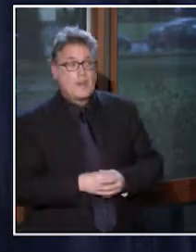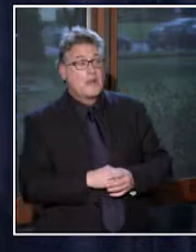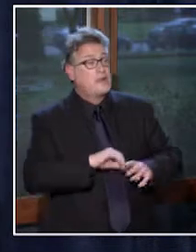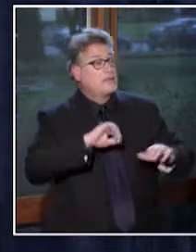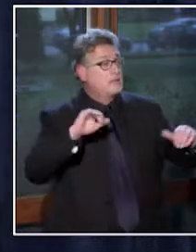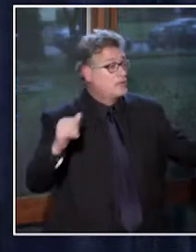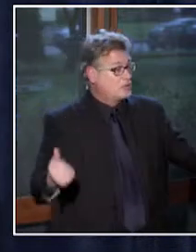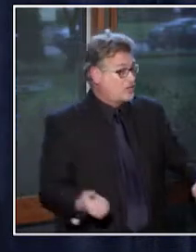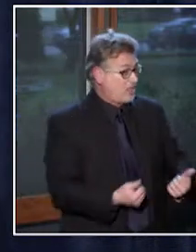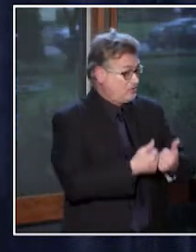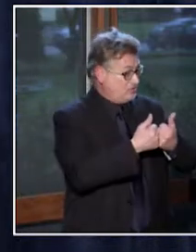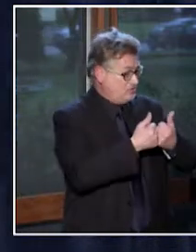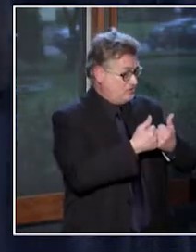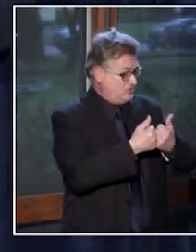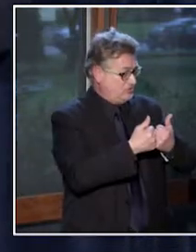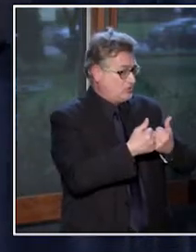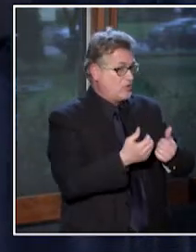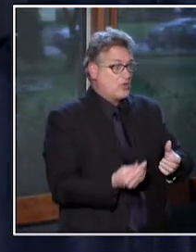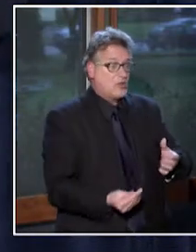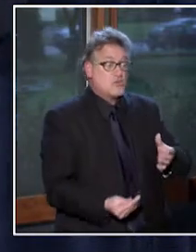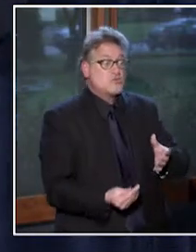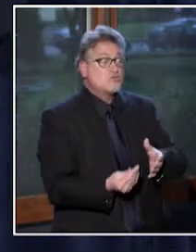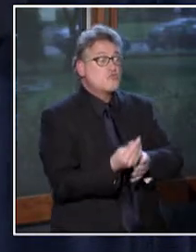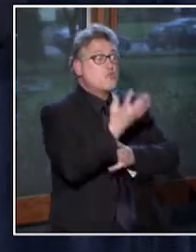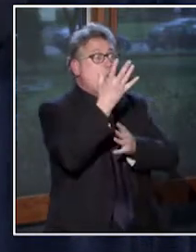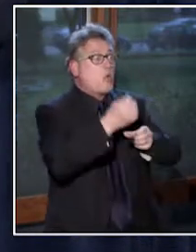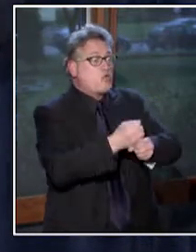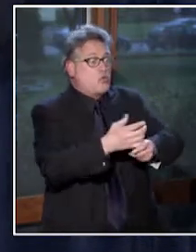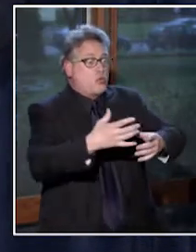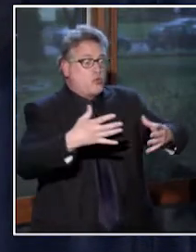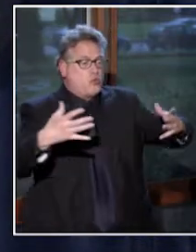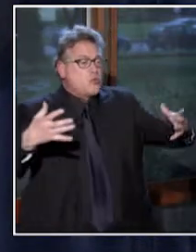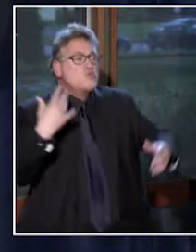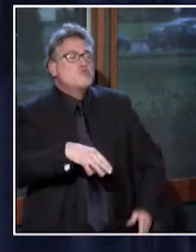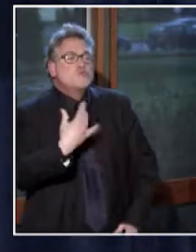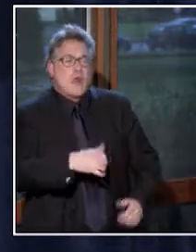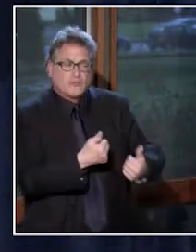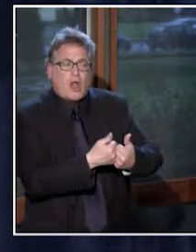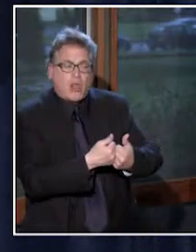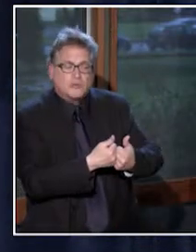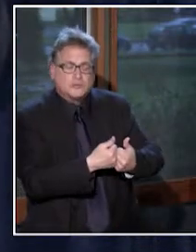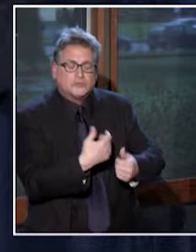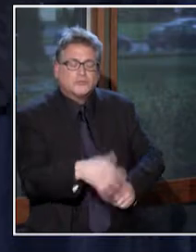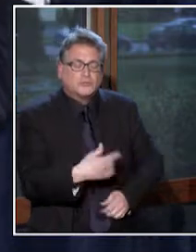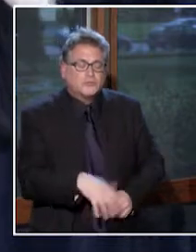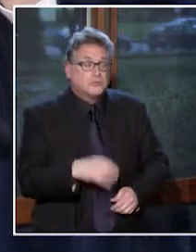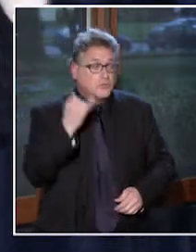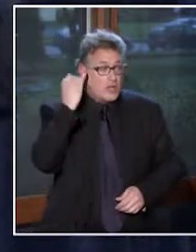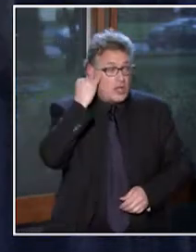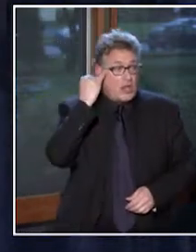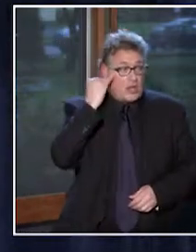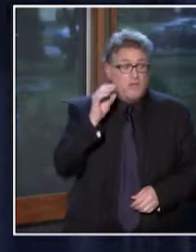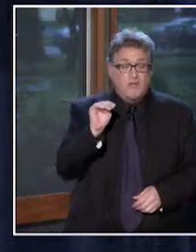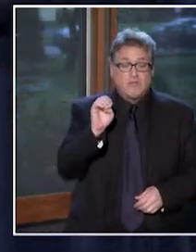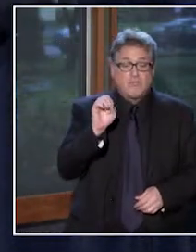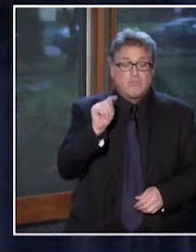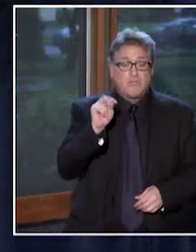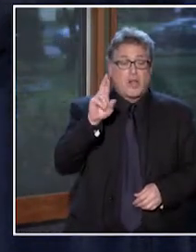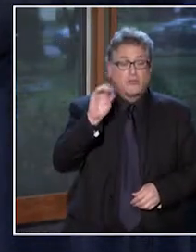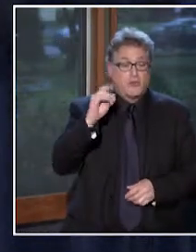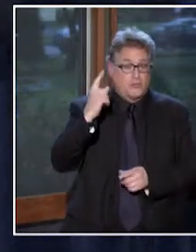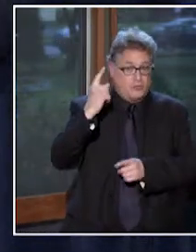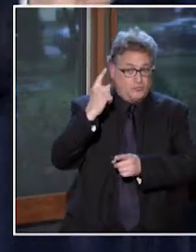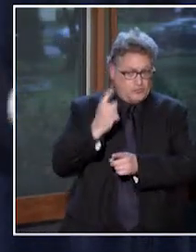challenges associated with growth being right up there near the top. If Metro's right, and I'm not going to get